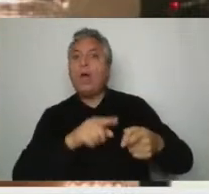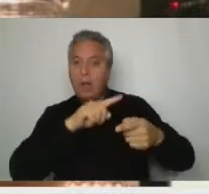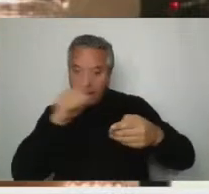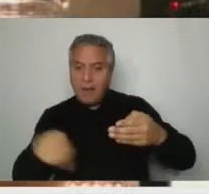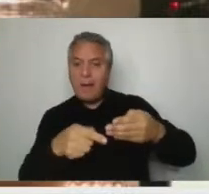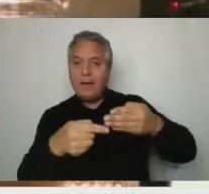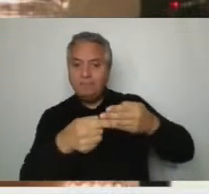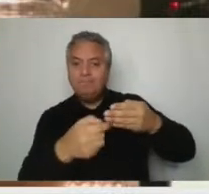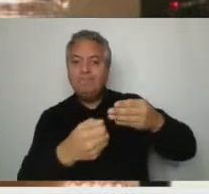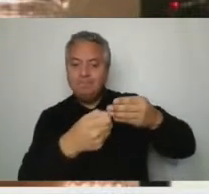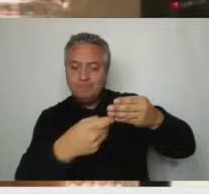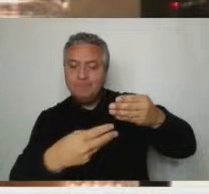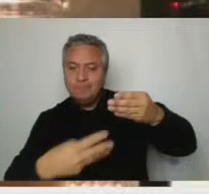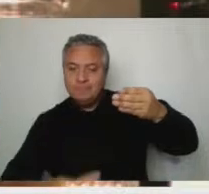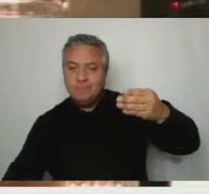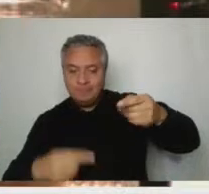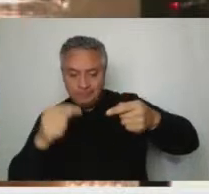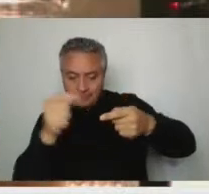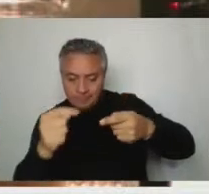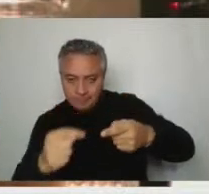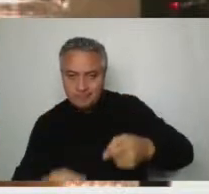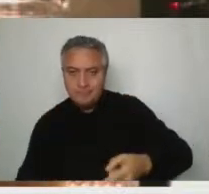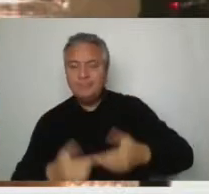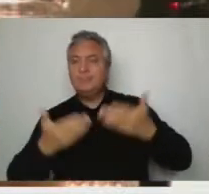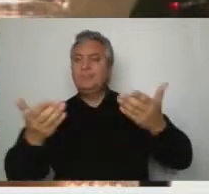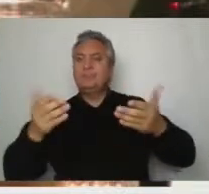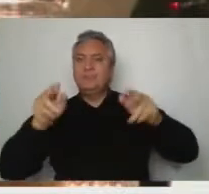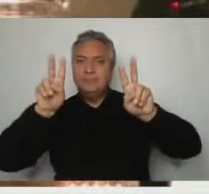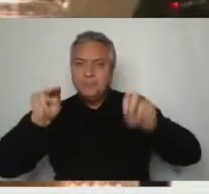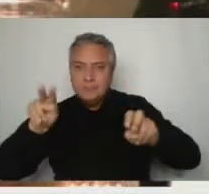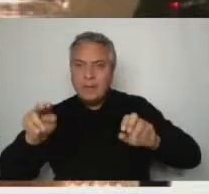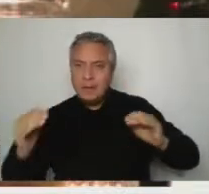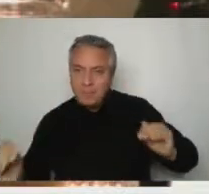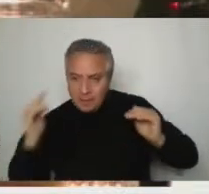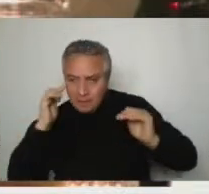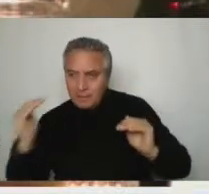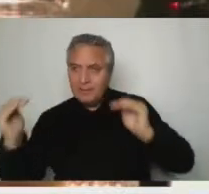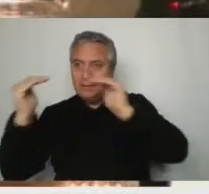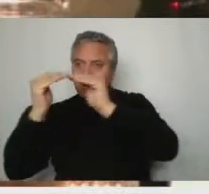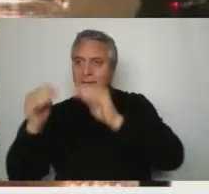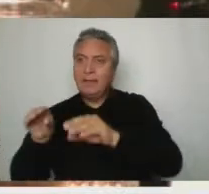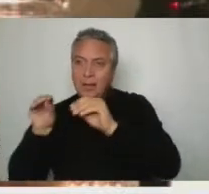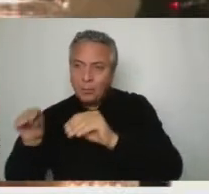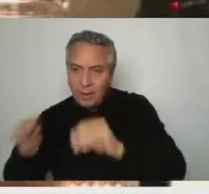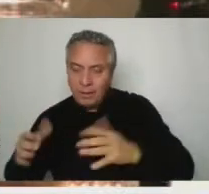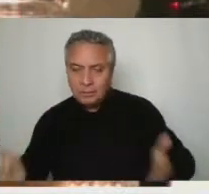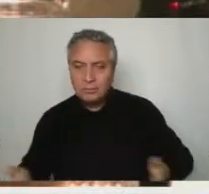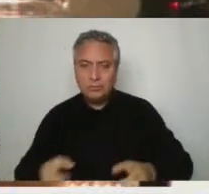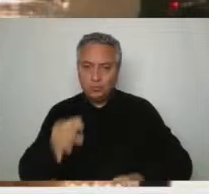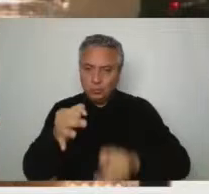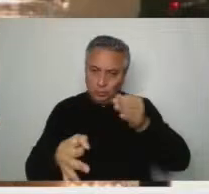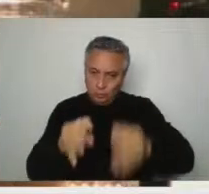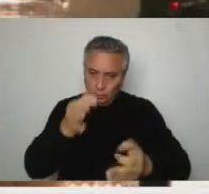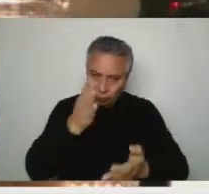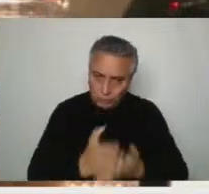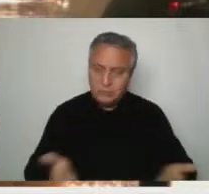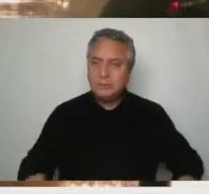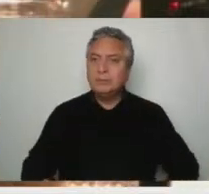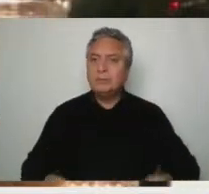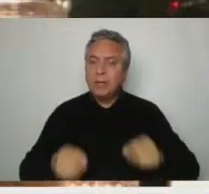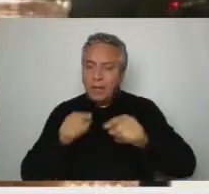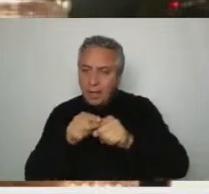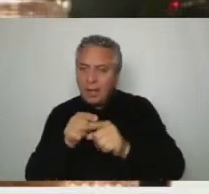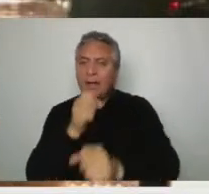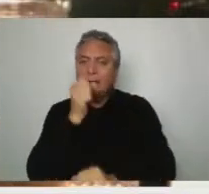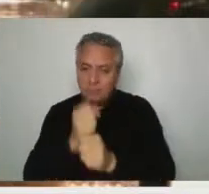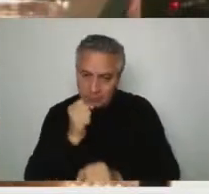that bill, giving some guidance on education, justice, labor,